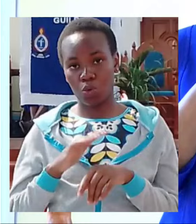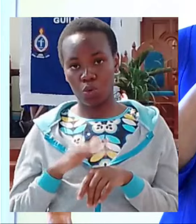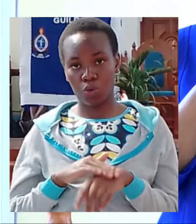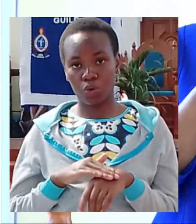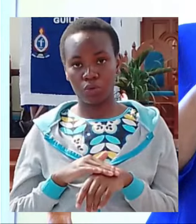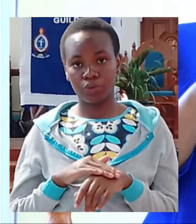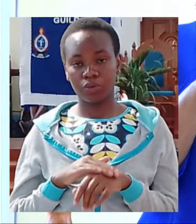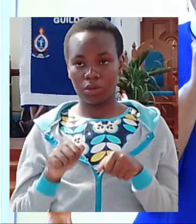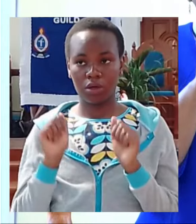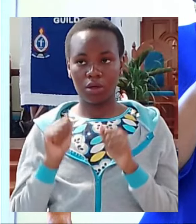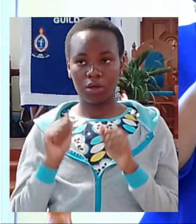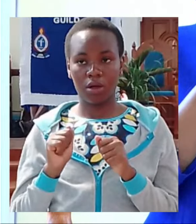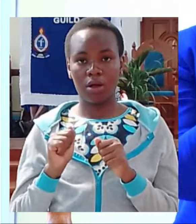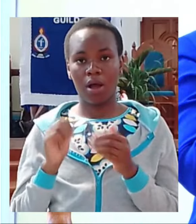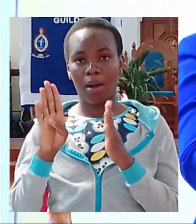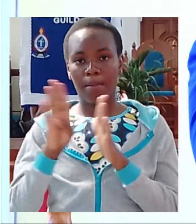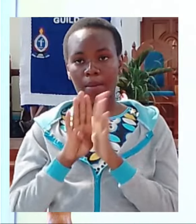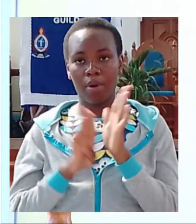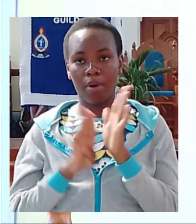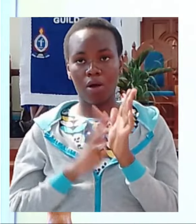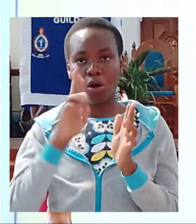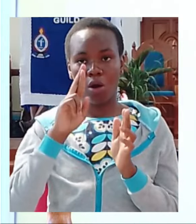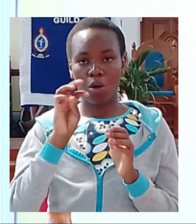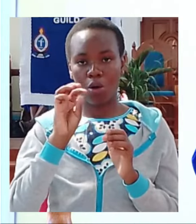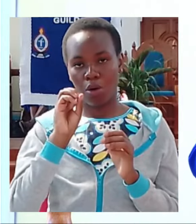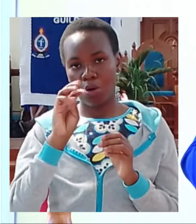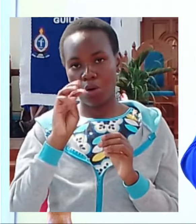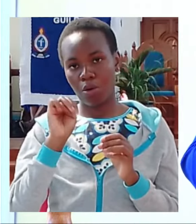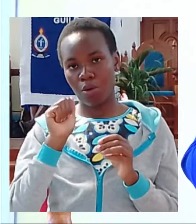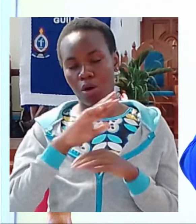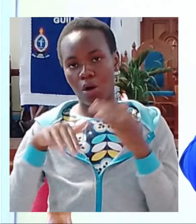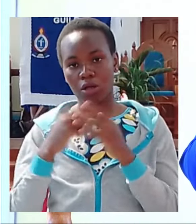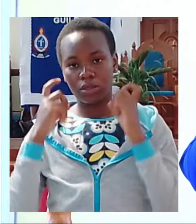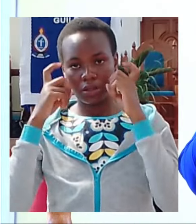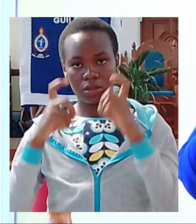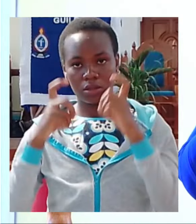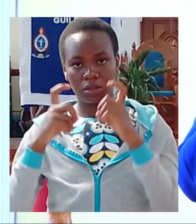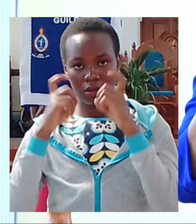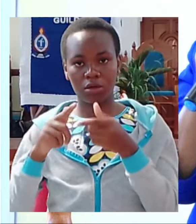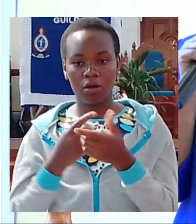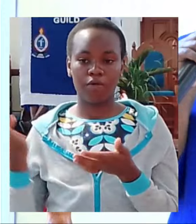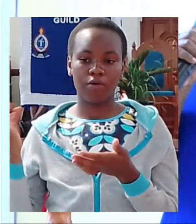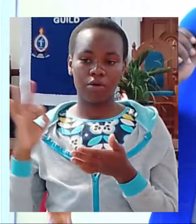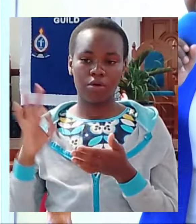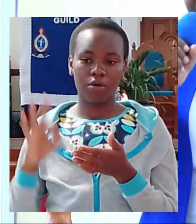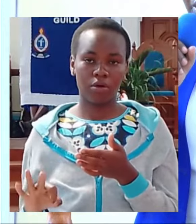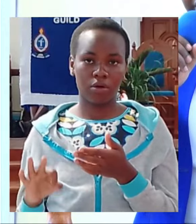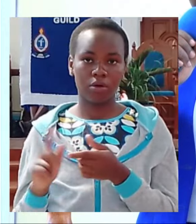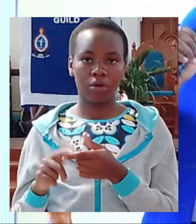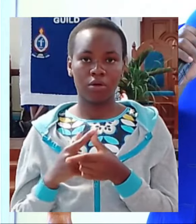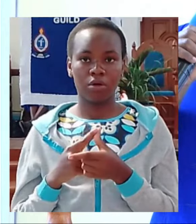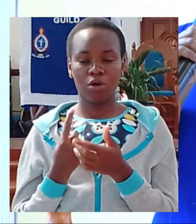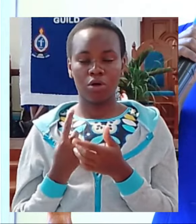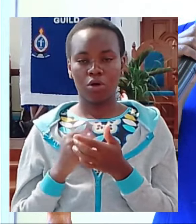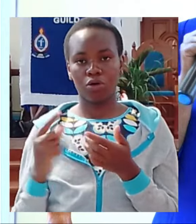Yes, the book of Romans says very well that we have all sinned and fallen short of the glory of